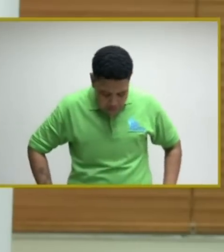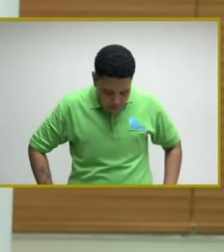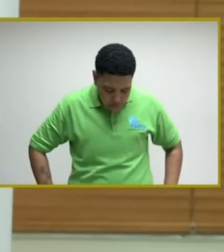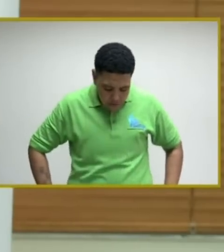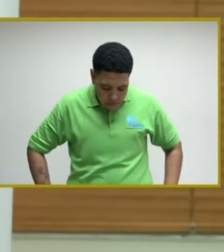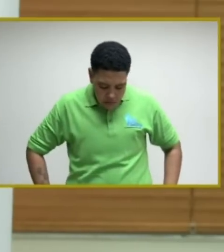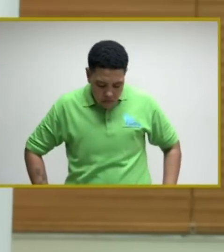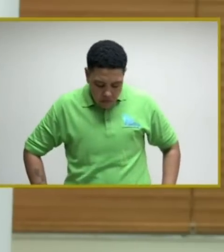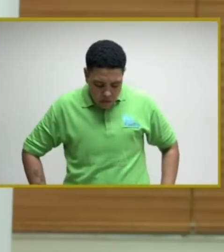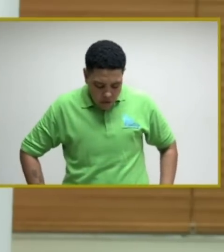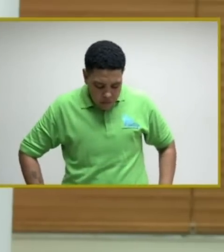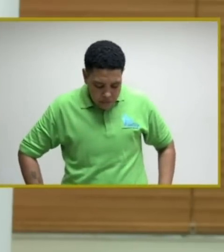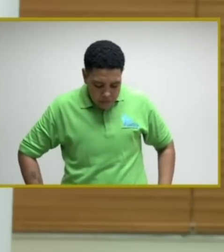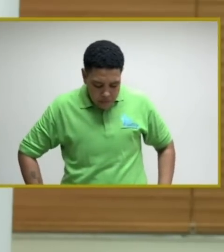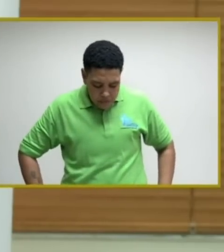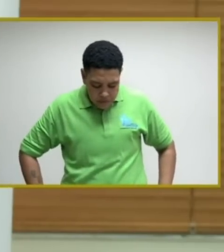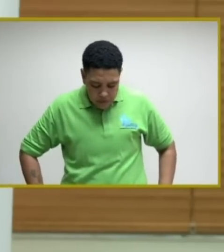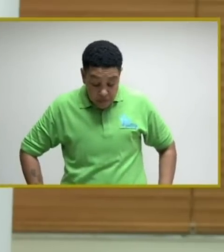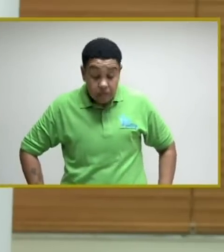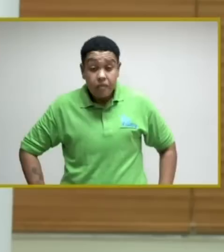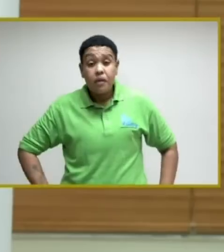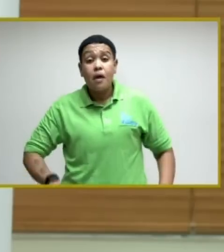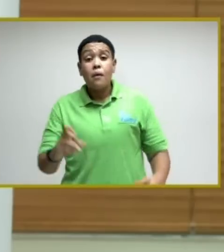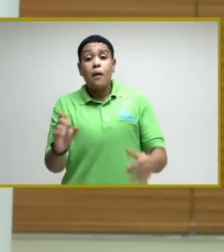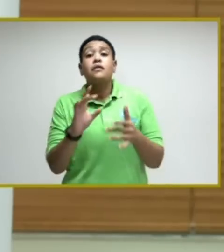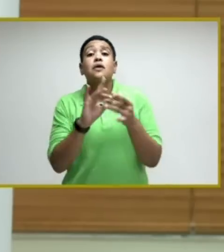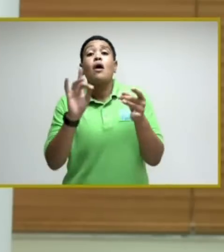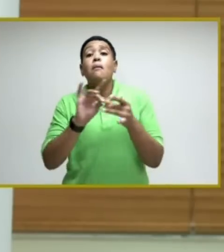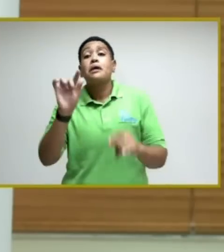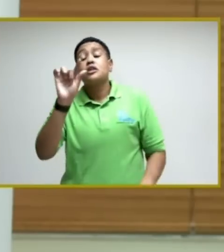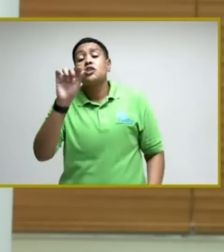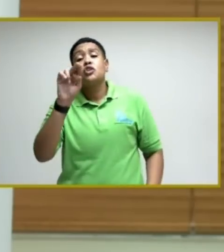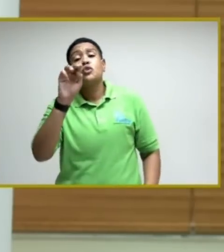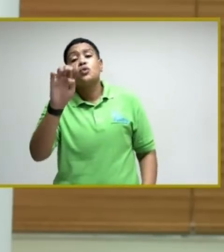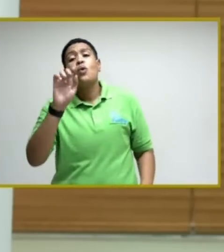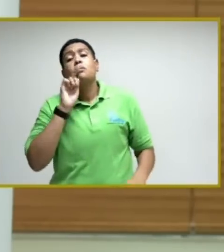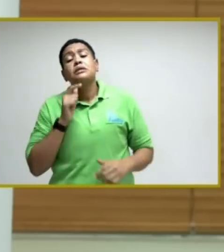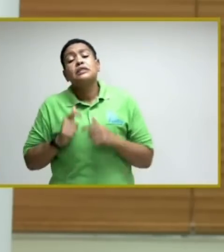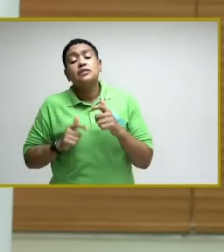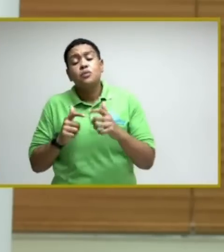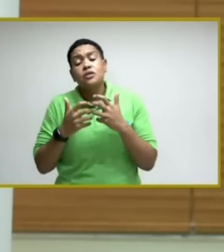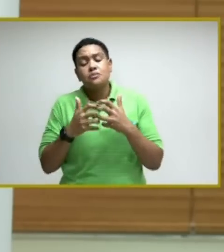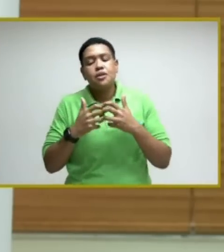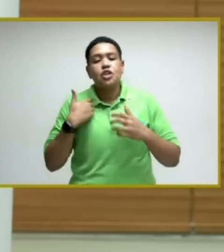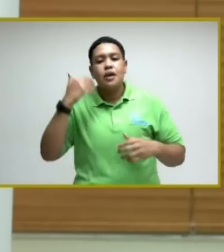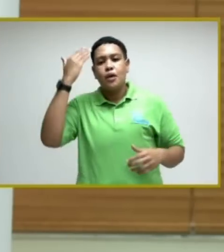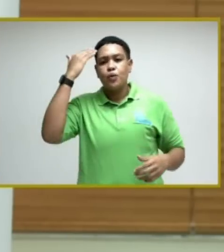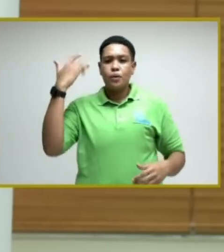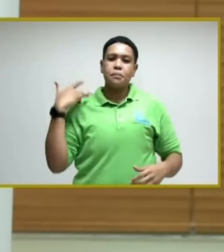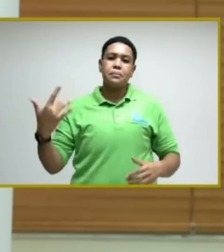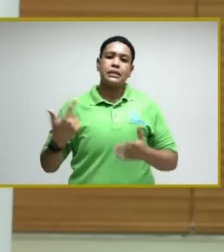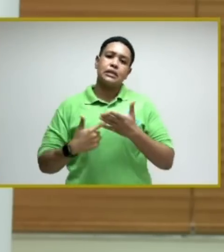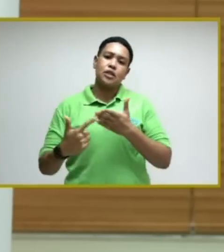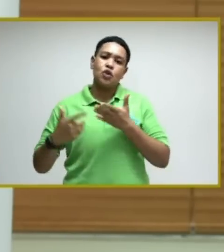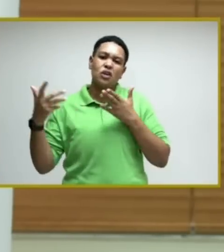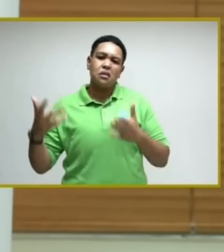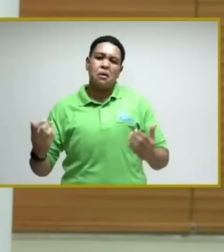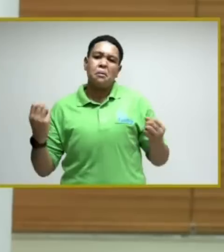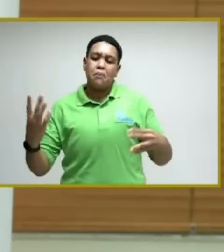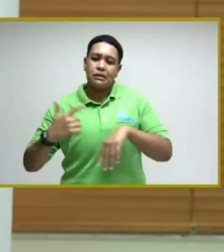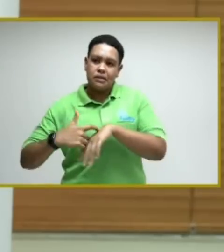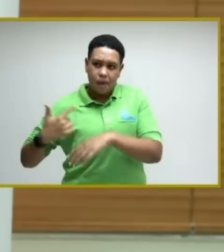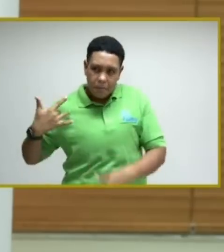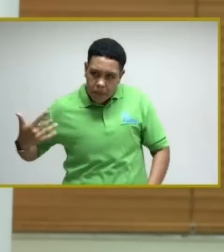sequencing machine, which I know has been discussed on a number of occasions. We can say that